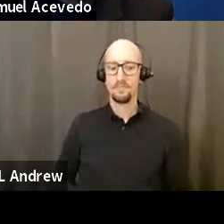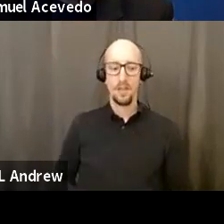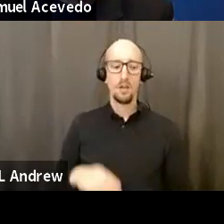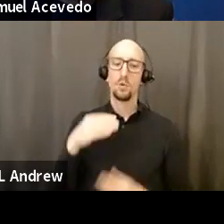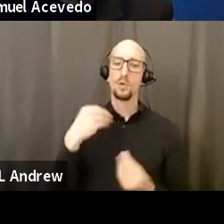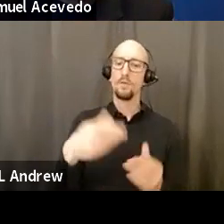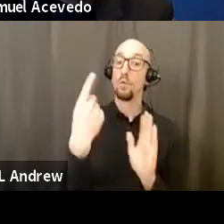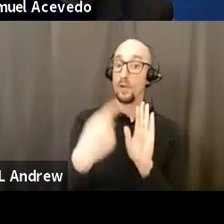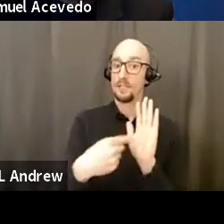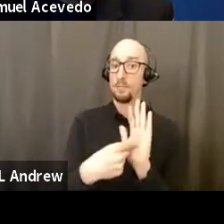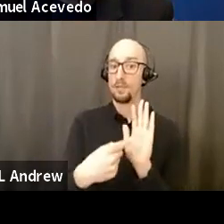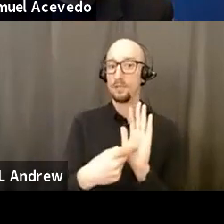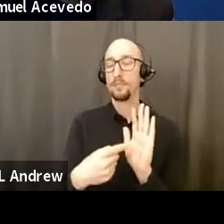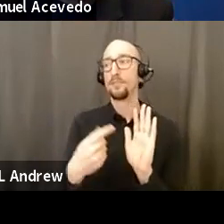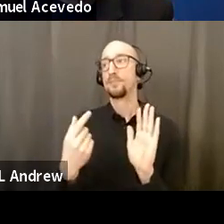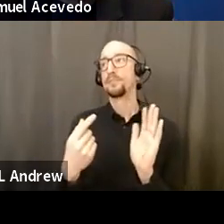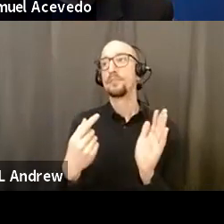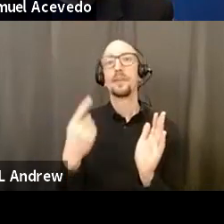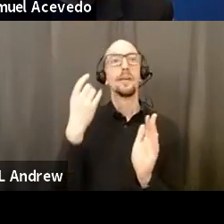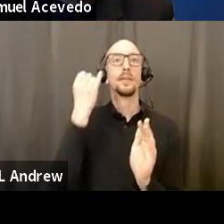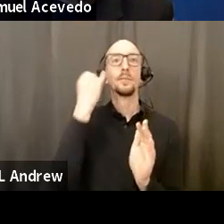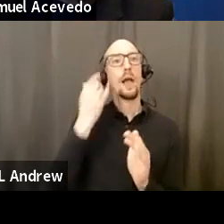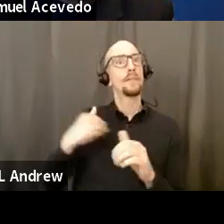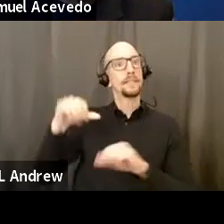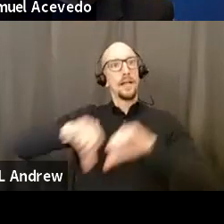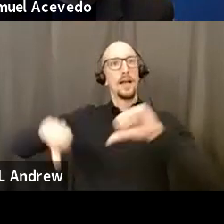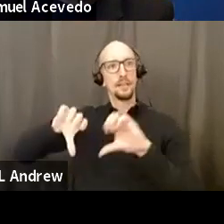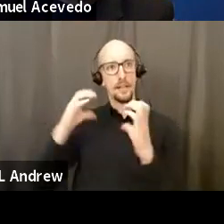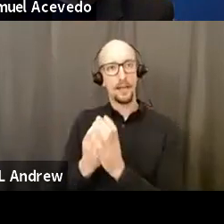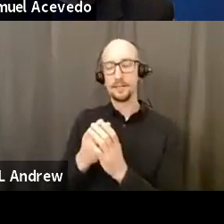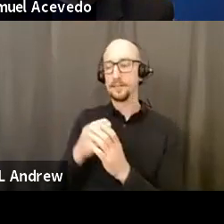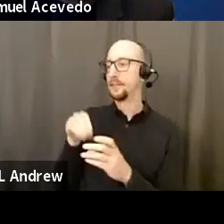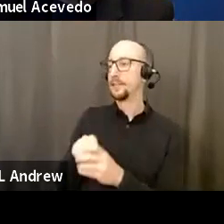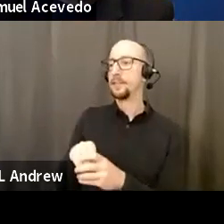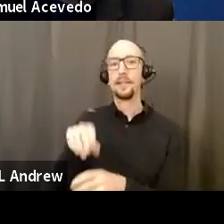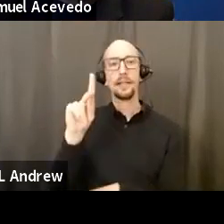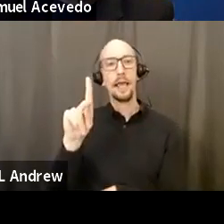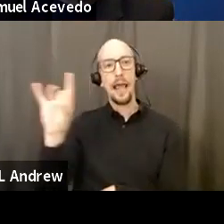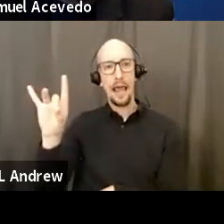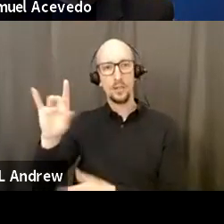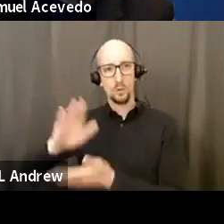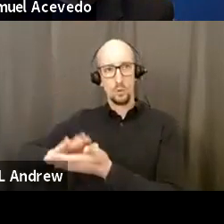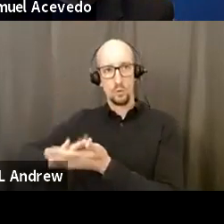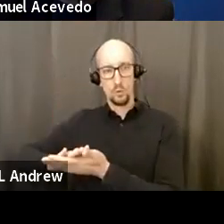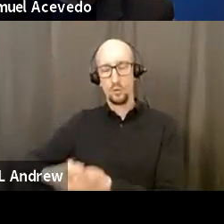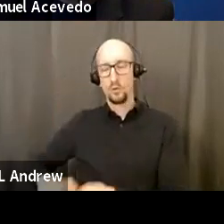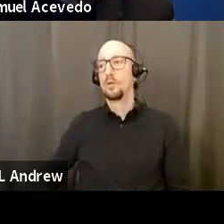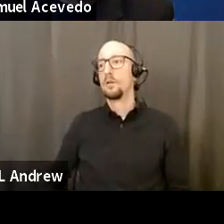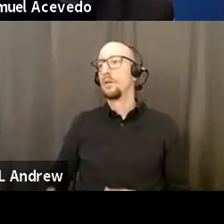example of a science course, for example, in a K-8, where there